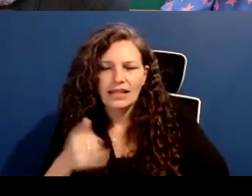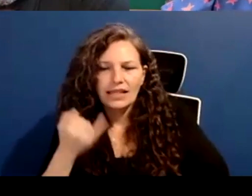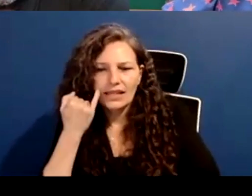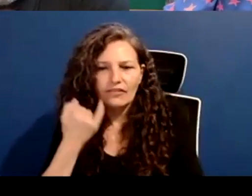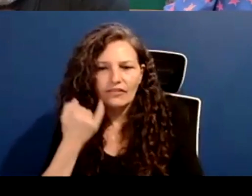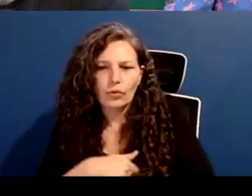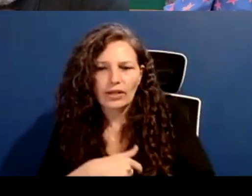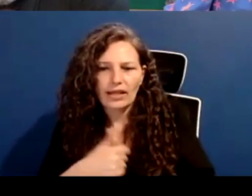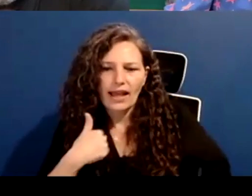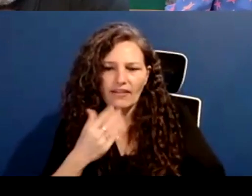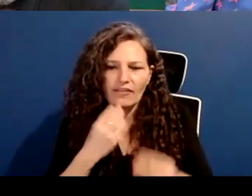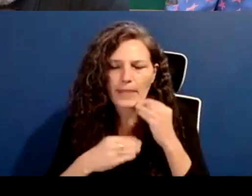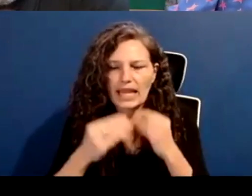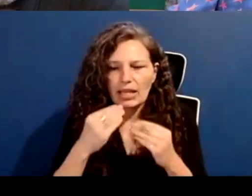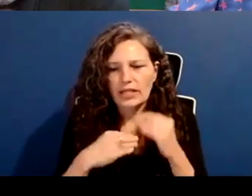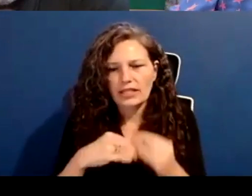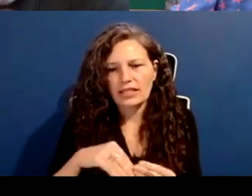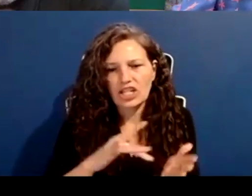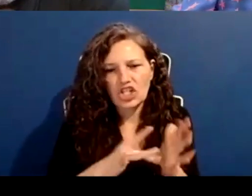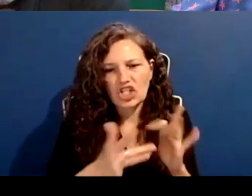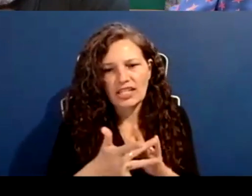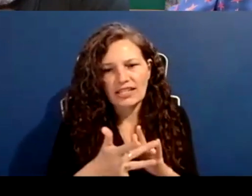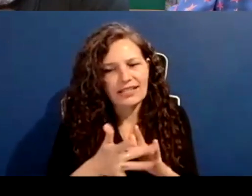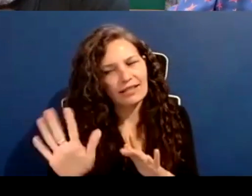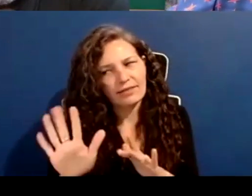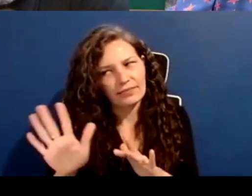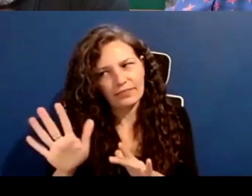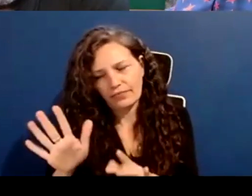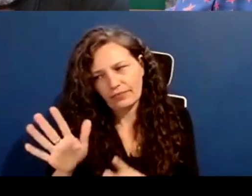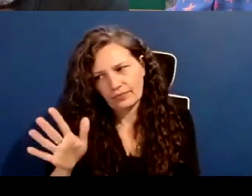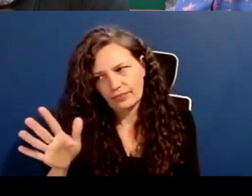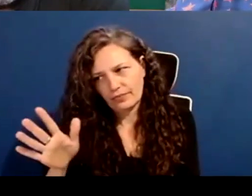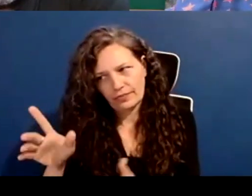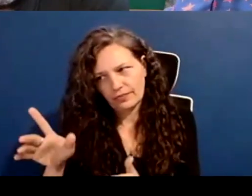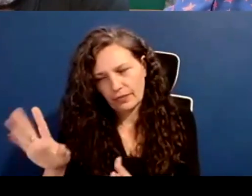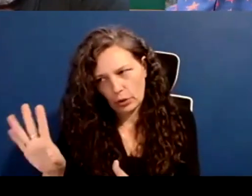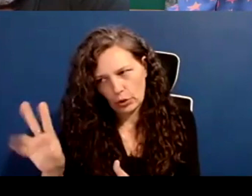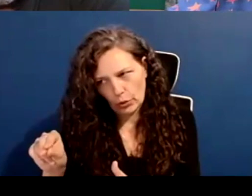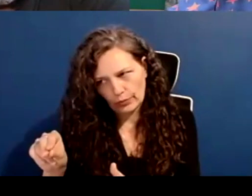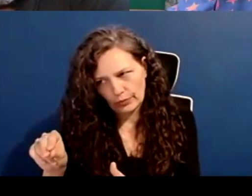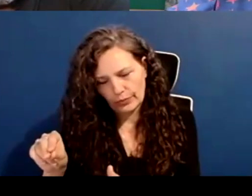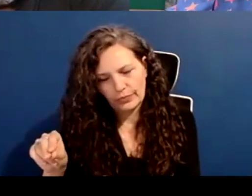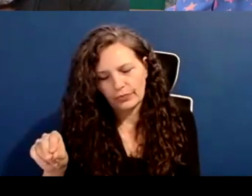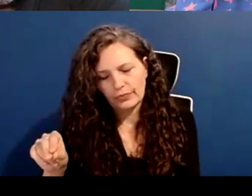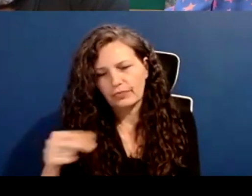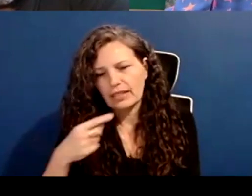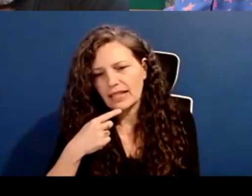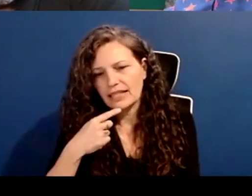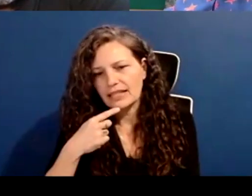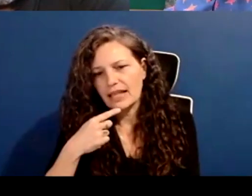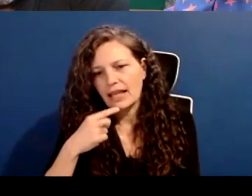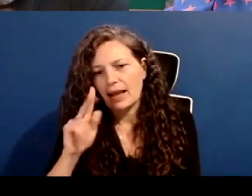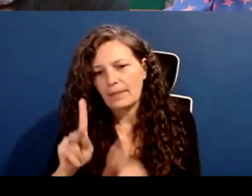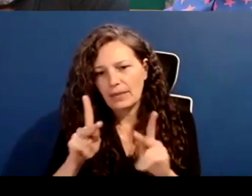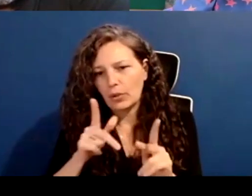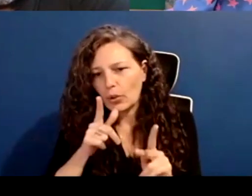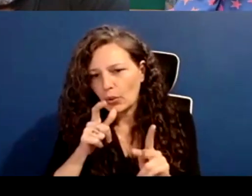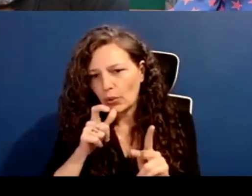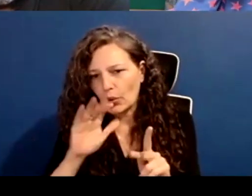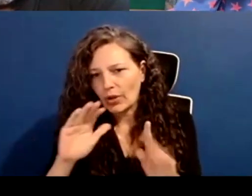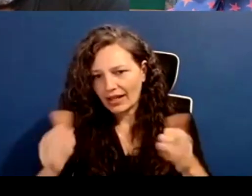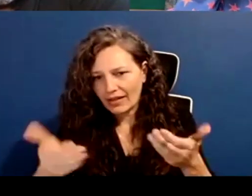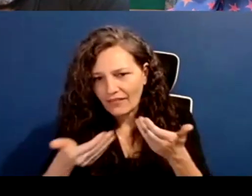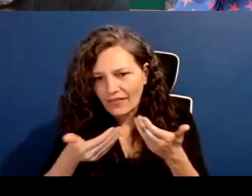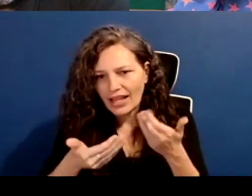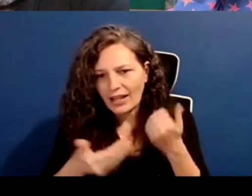banquets." And Jesus corrects that and says, no, it's folks who invite poor and